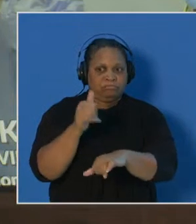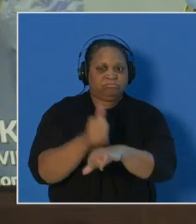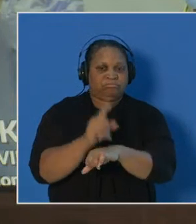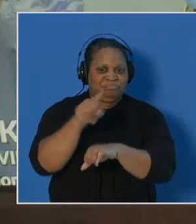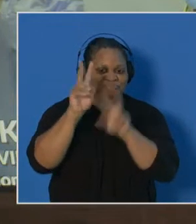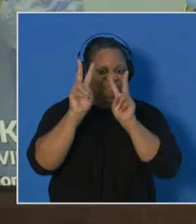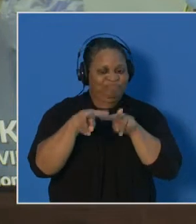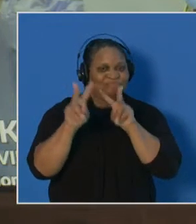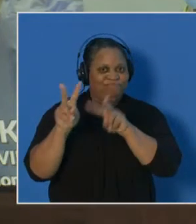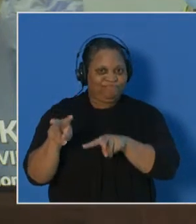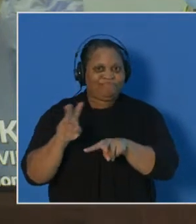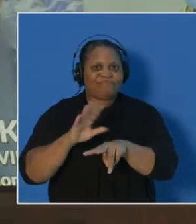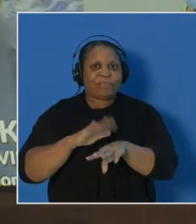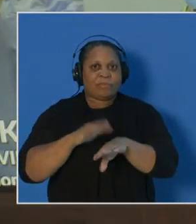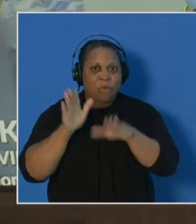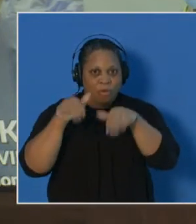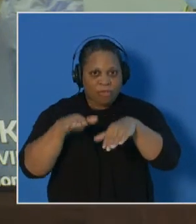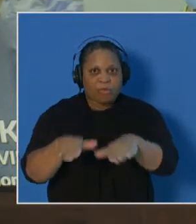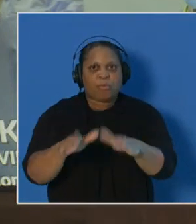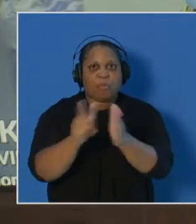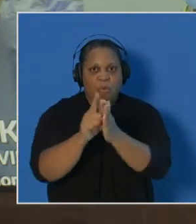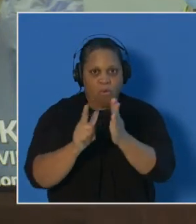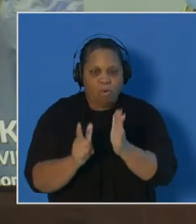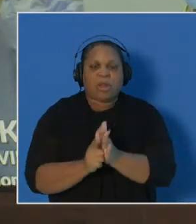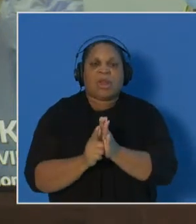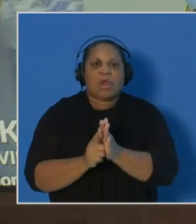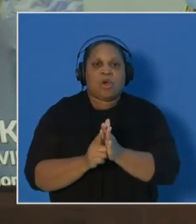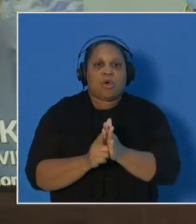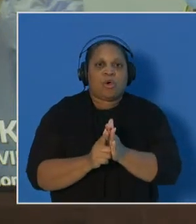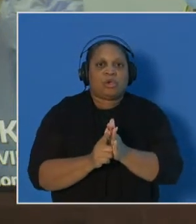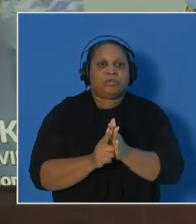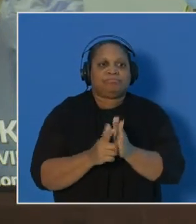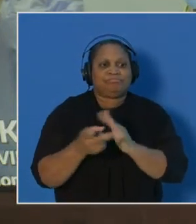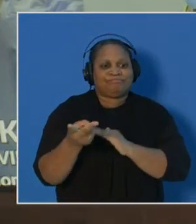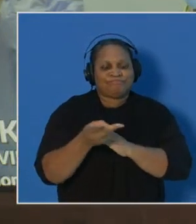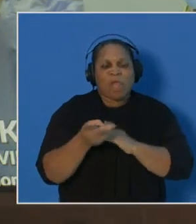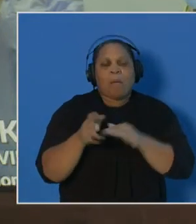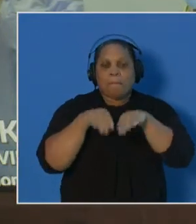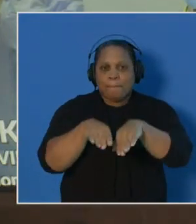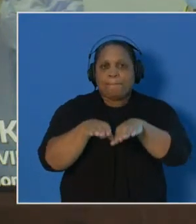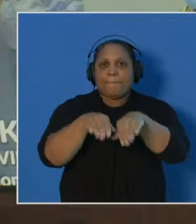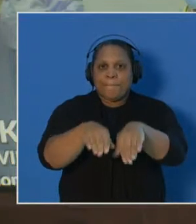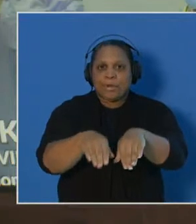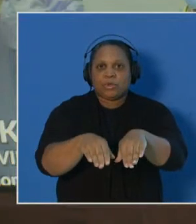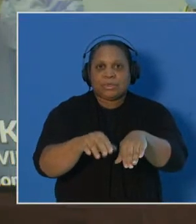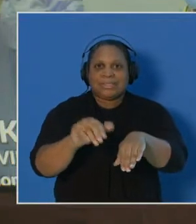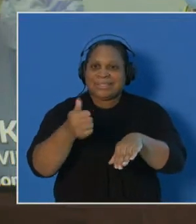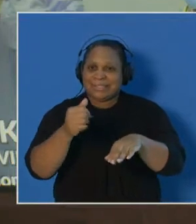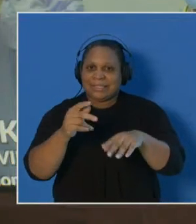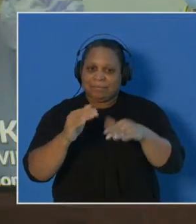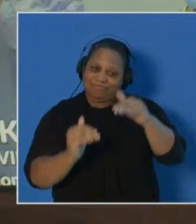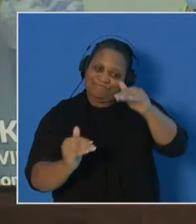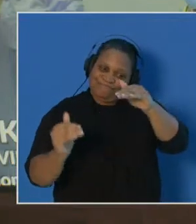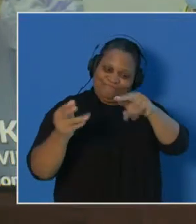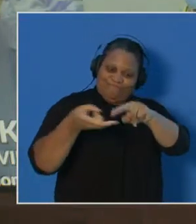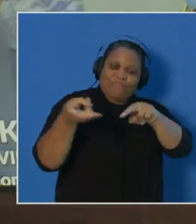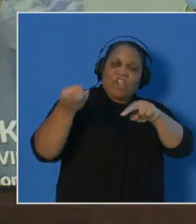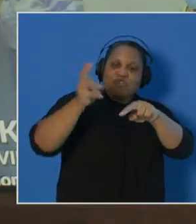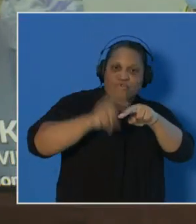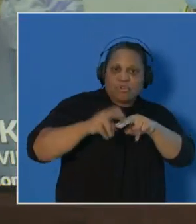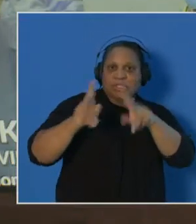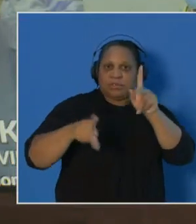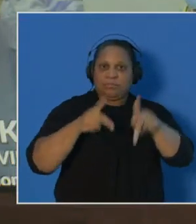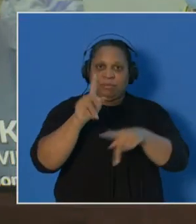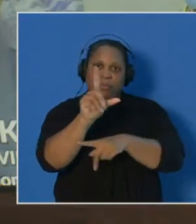curfew. Additionally, tour boat capacities have been increased and raised from 10 people to 20 people,